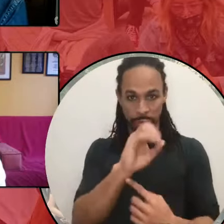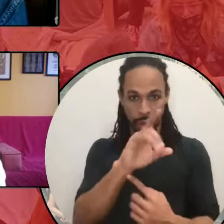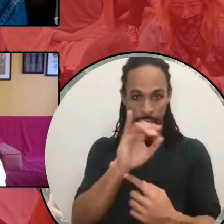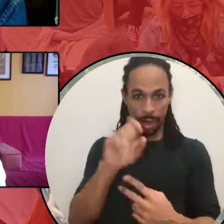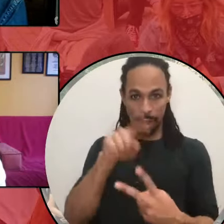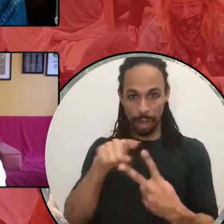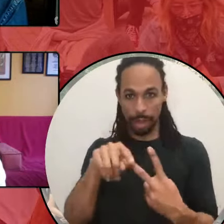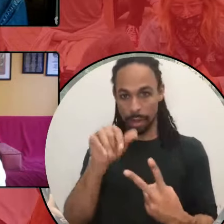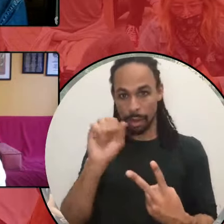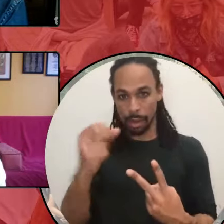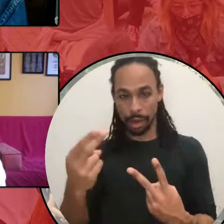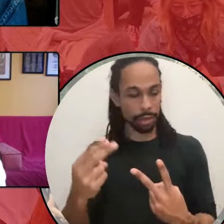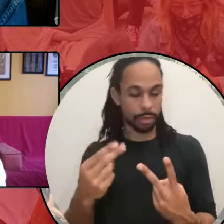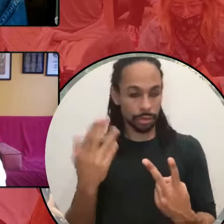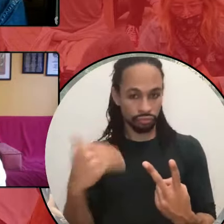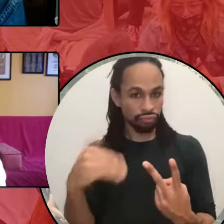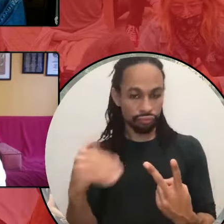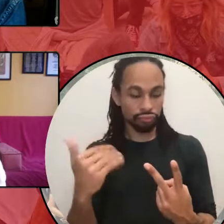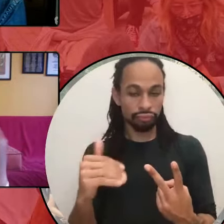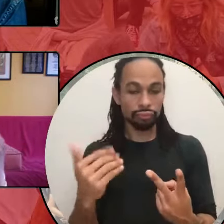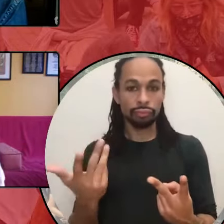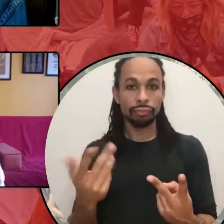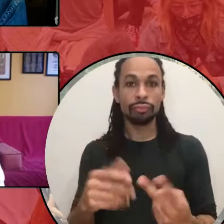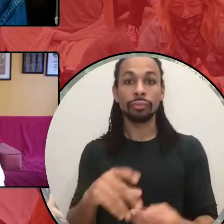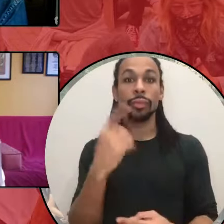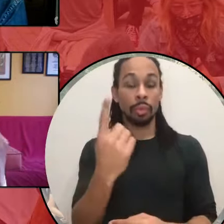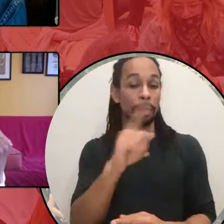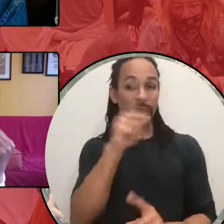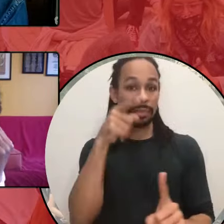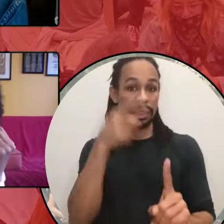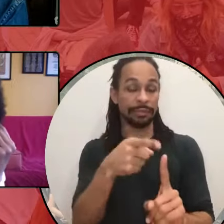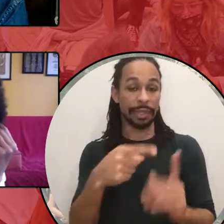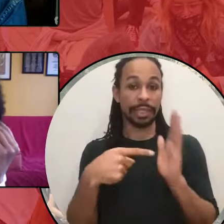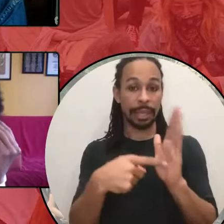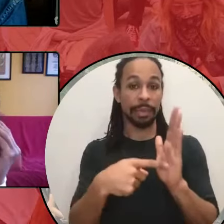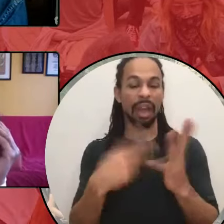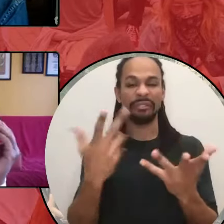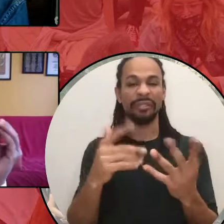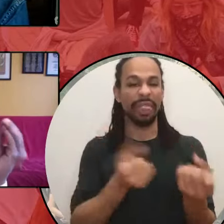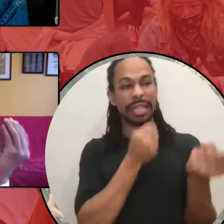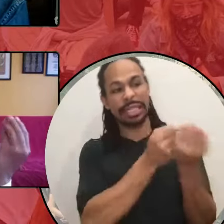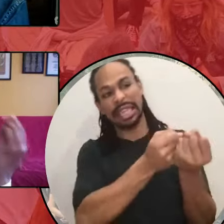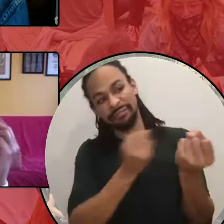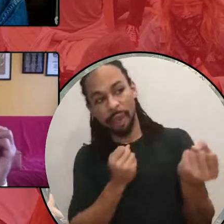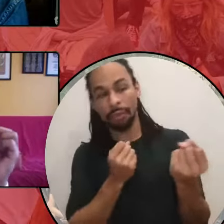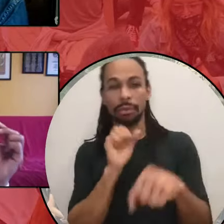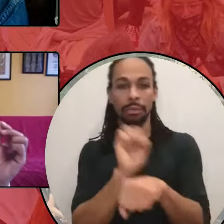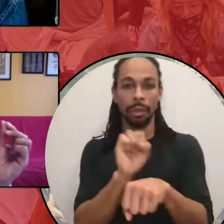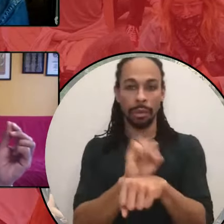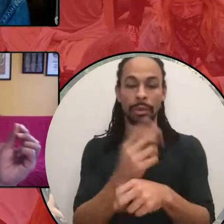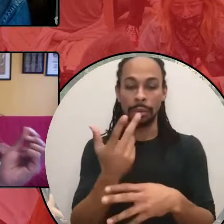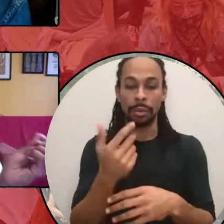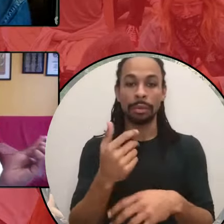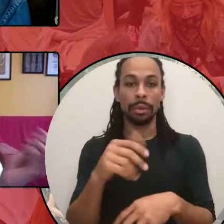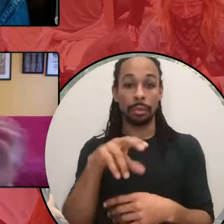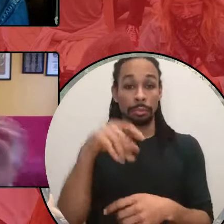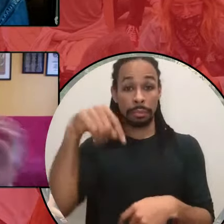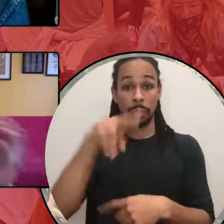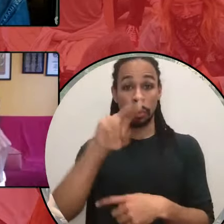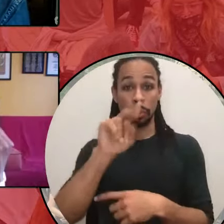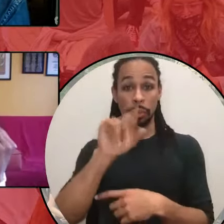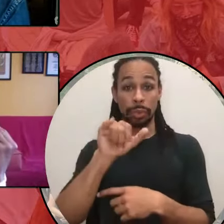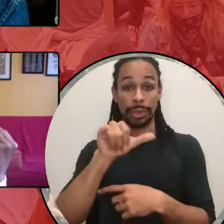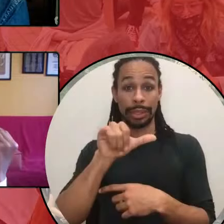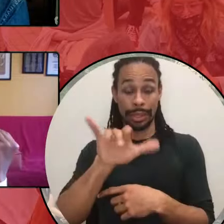example of defund work in New York City, you know, I mean, I've seen, you know, you have most of, I think,